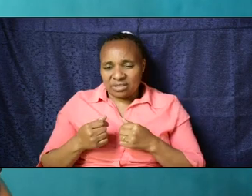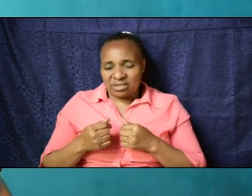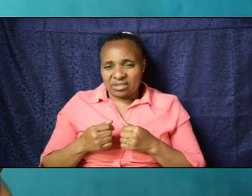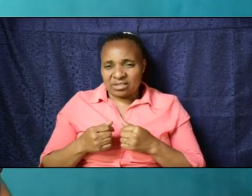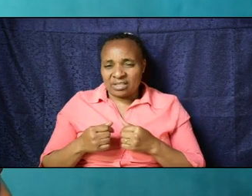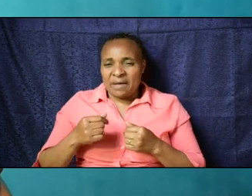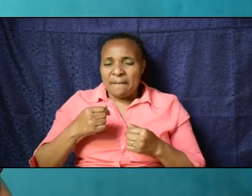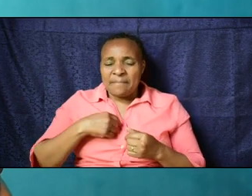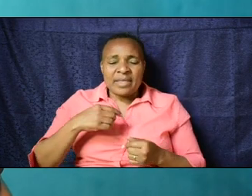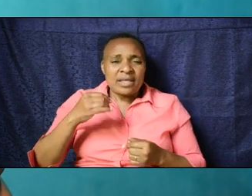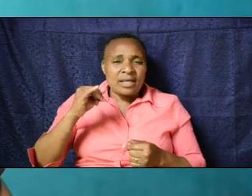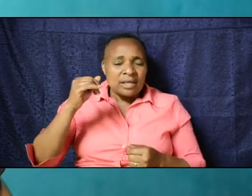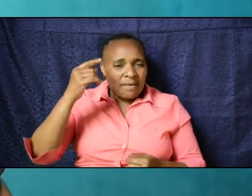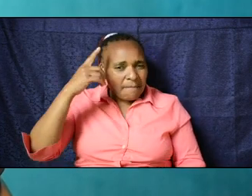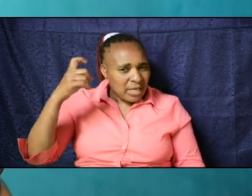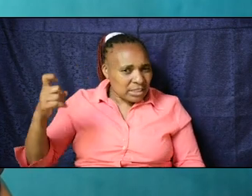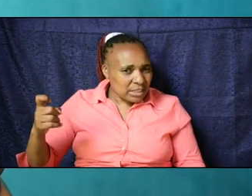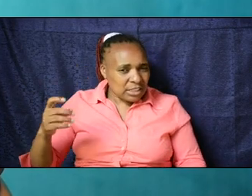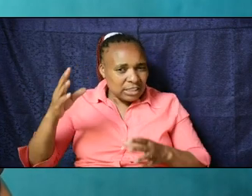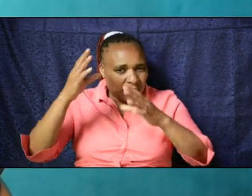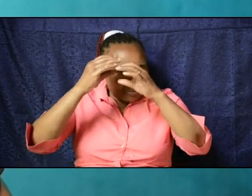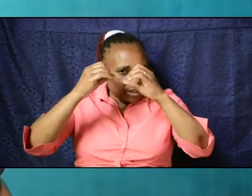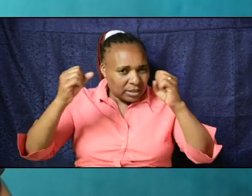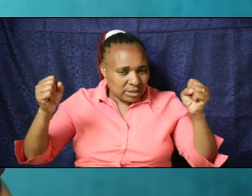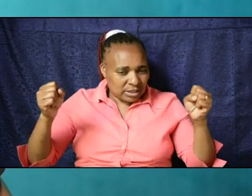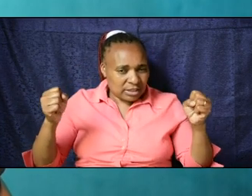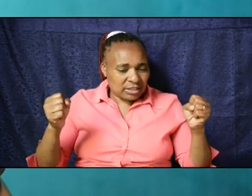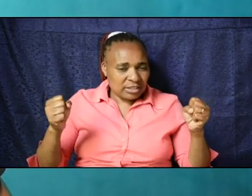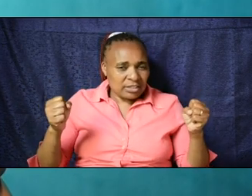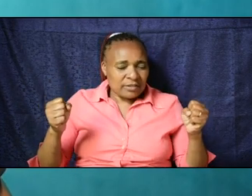I wouldn't imagine the president